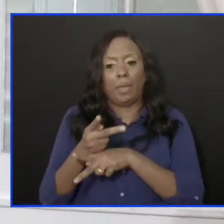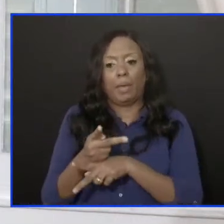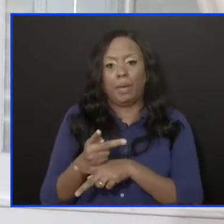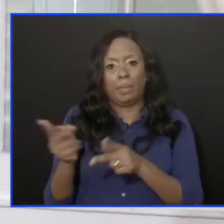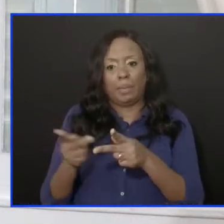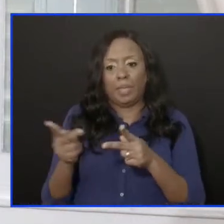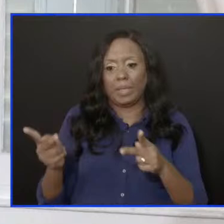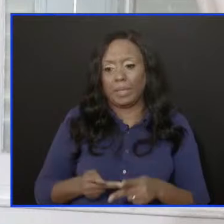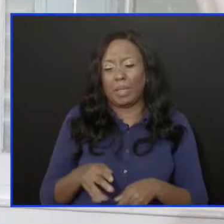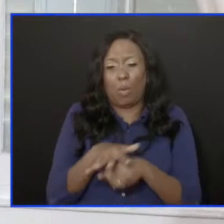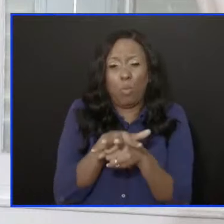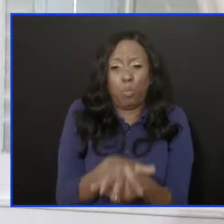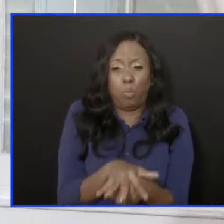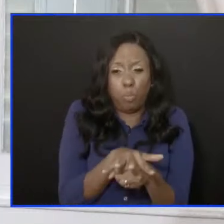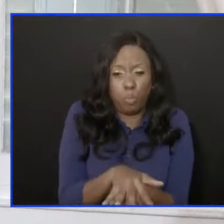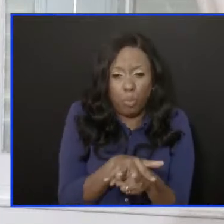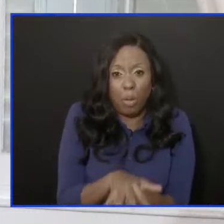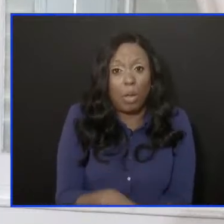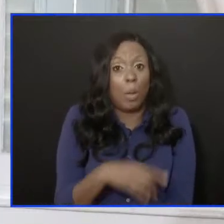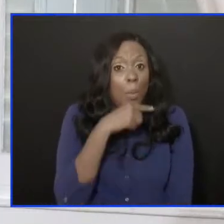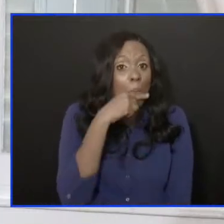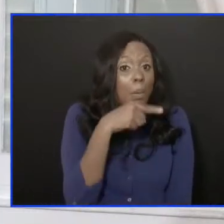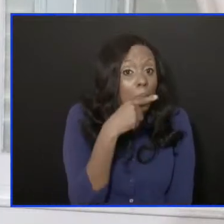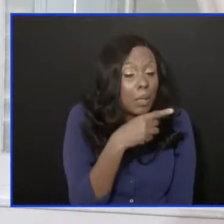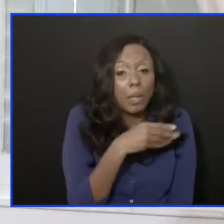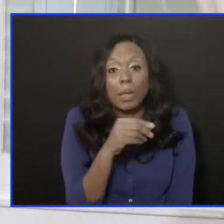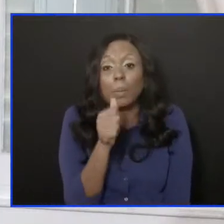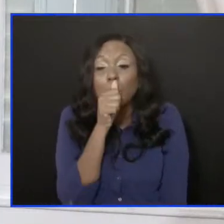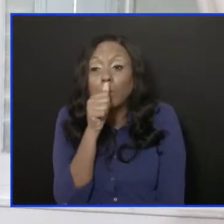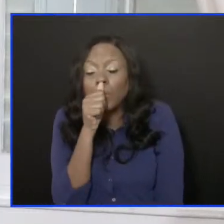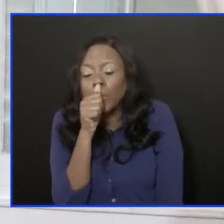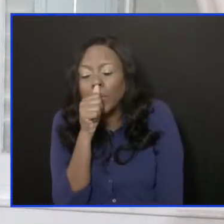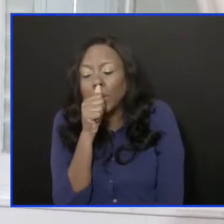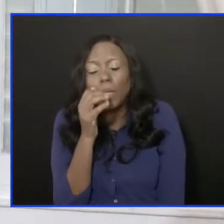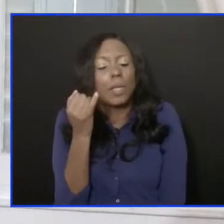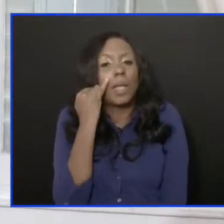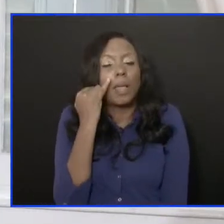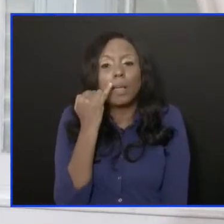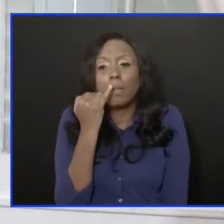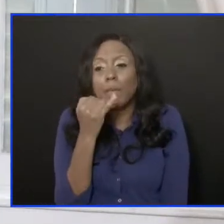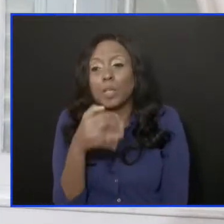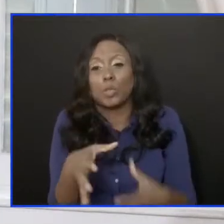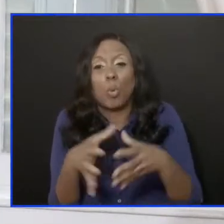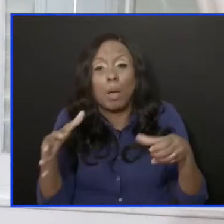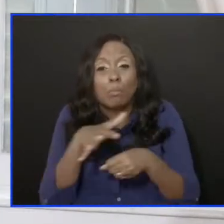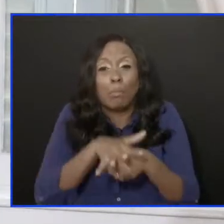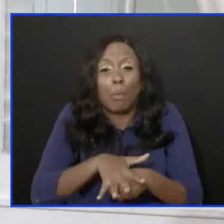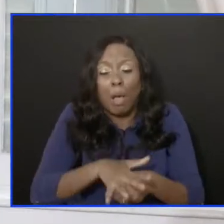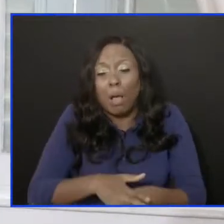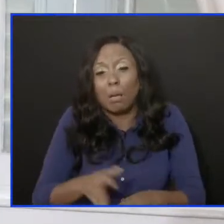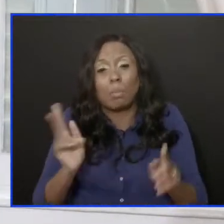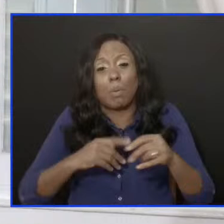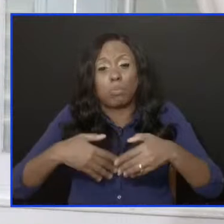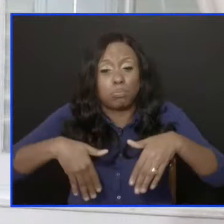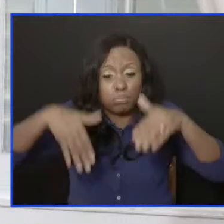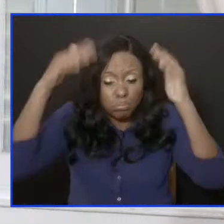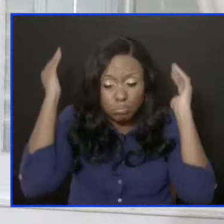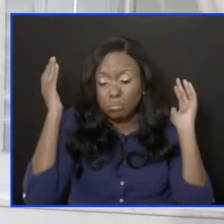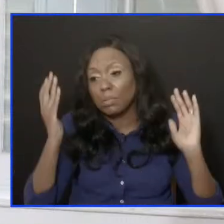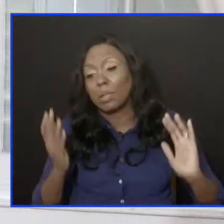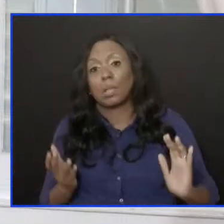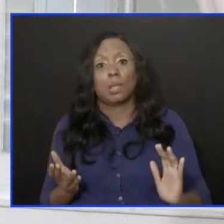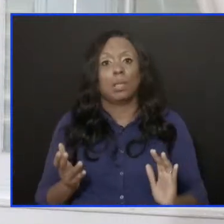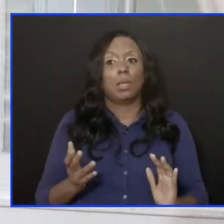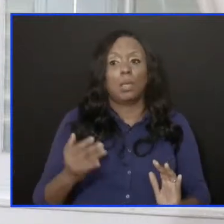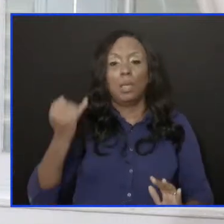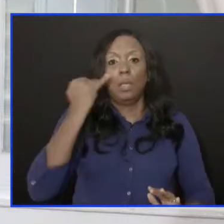all, in both public and private. If you were in a situation, for example, where in our efforts to fight